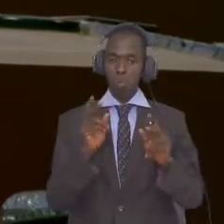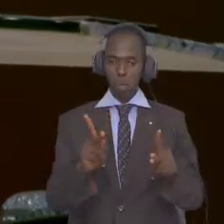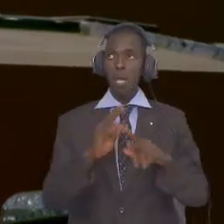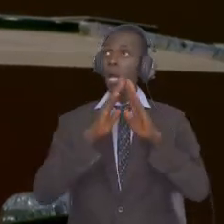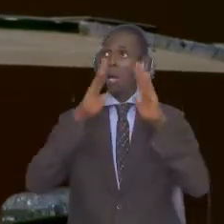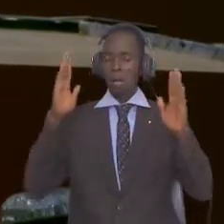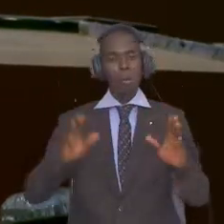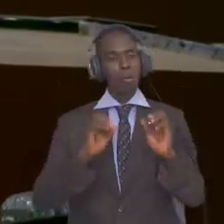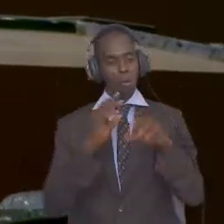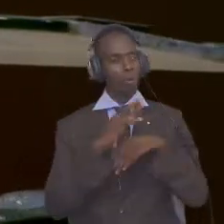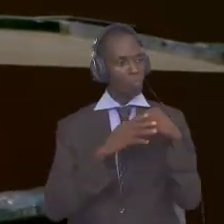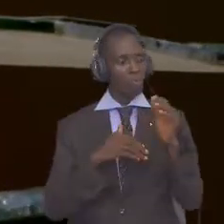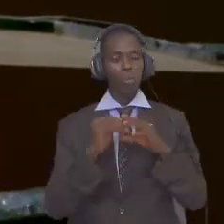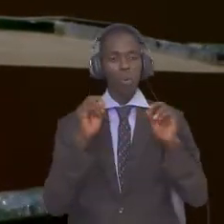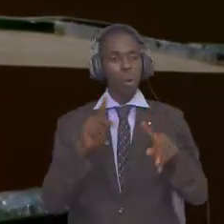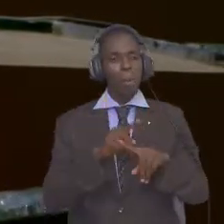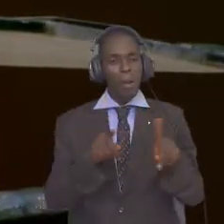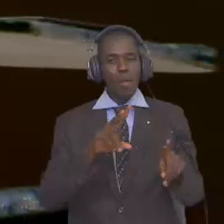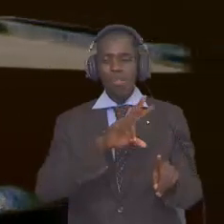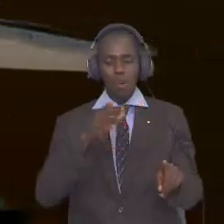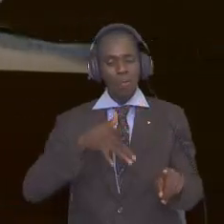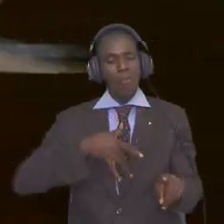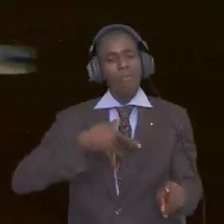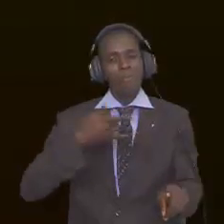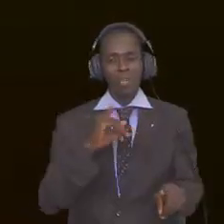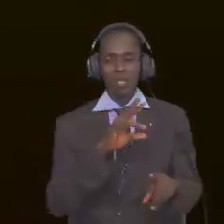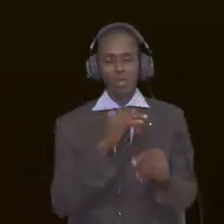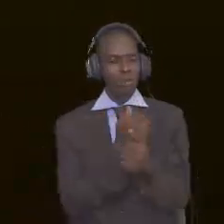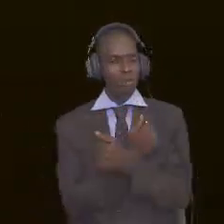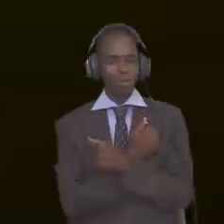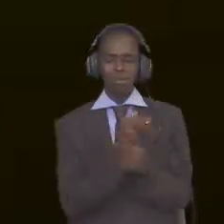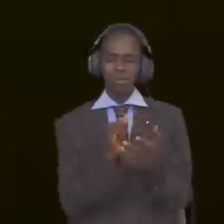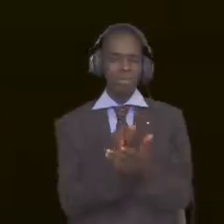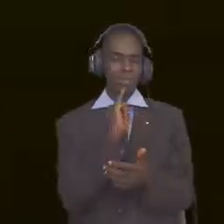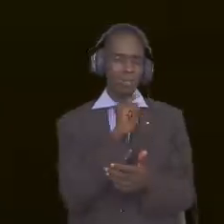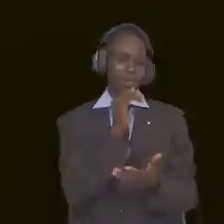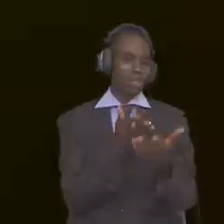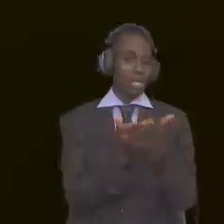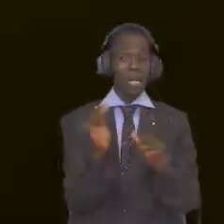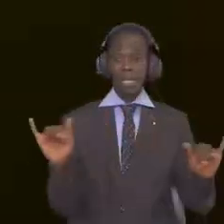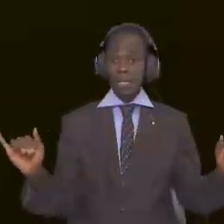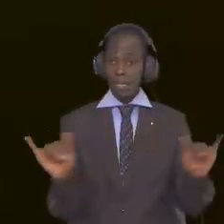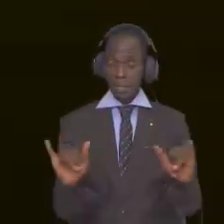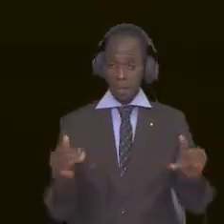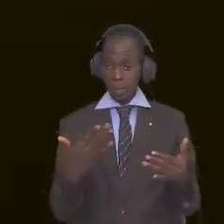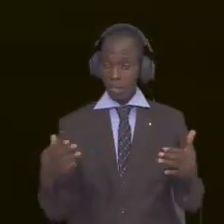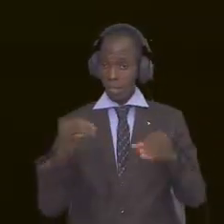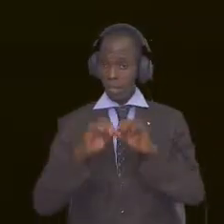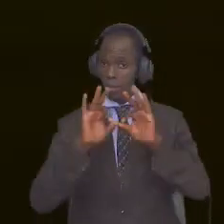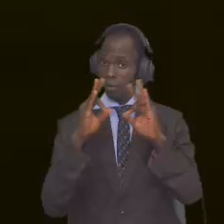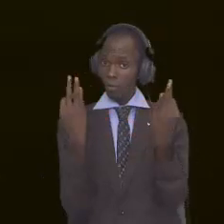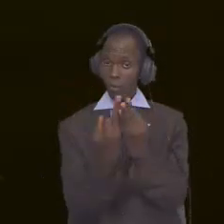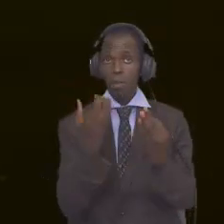accommodated, only that there's no affection. That should not be. In the same thing, with the same thing with the family of God, we